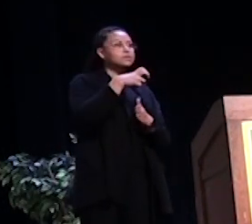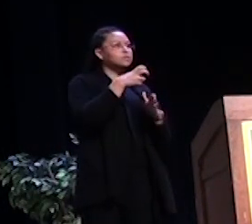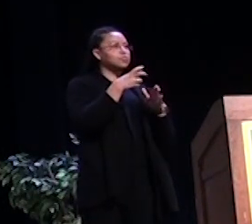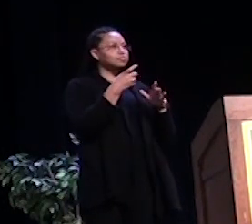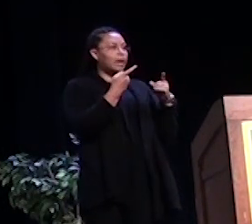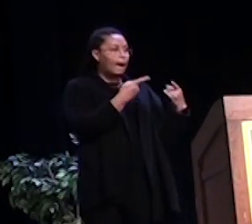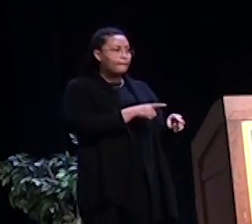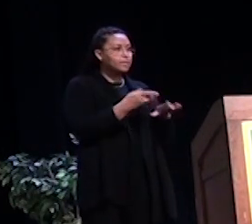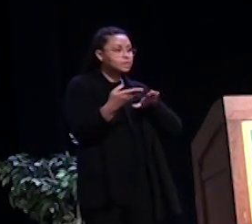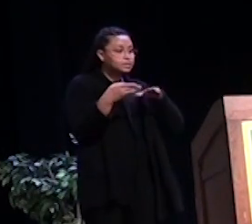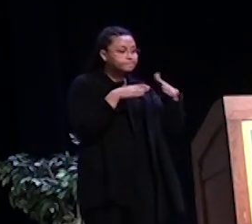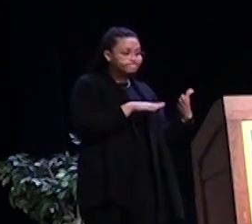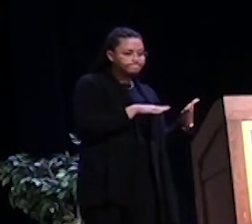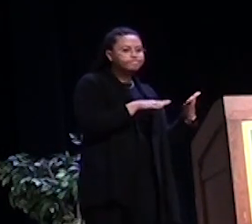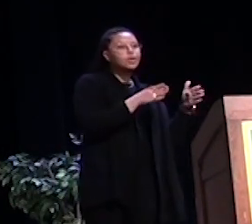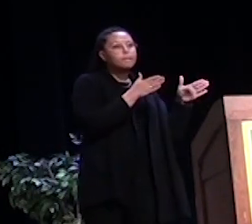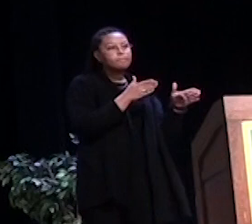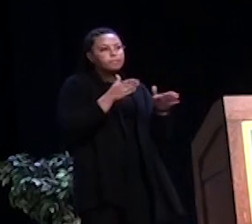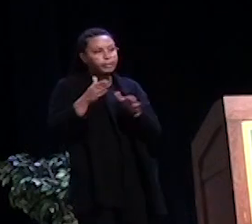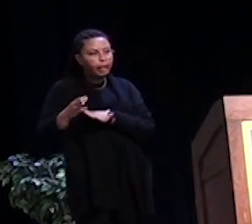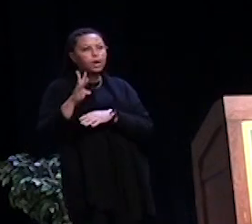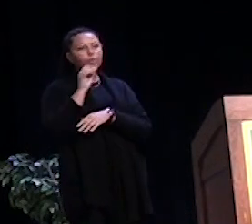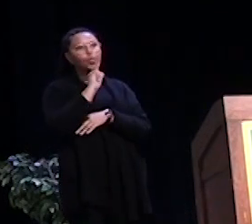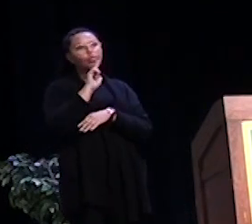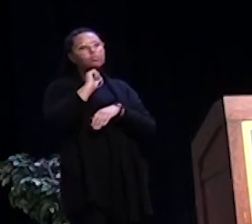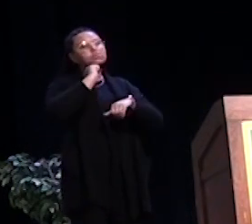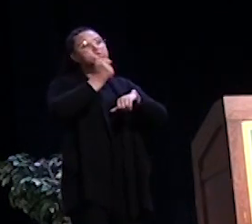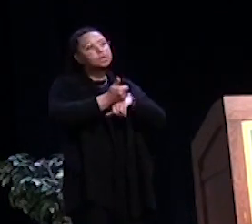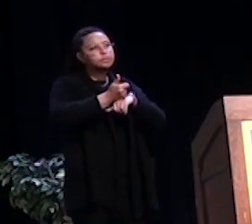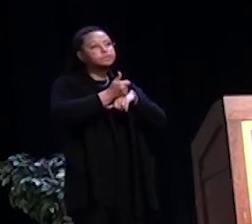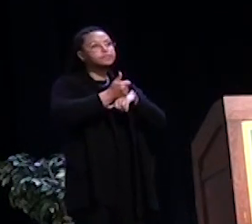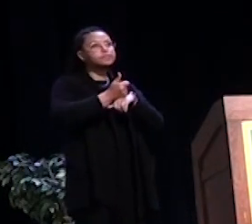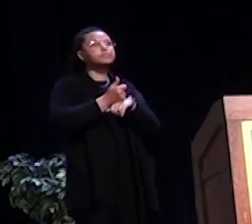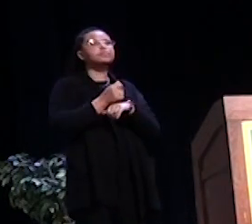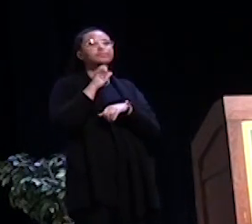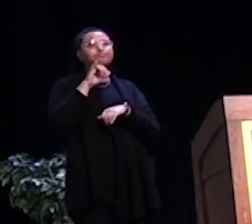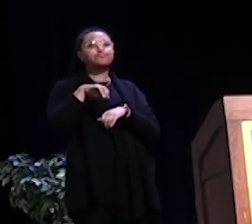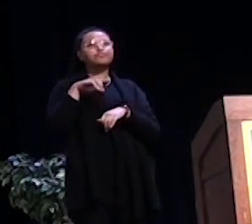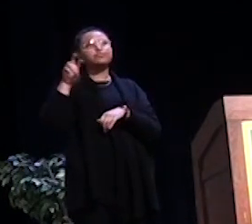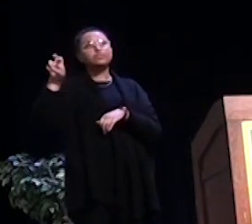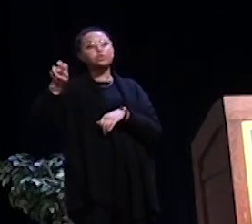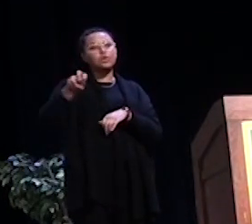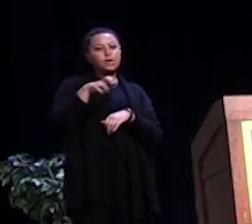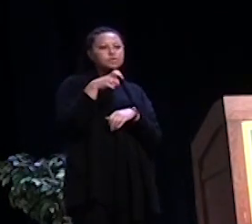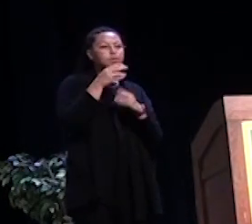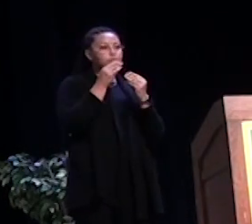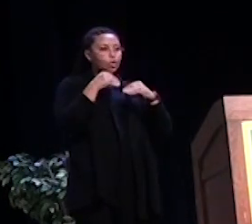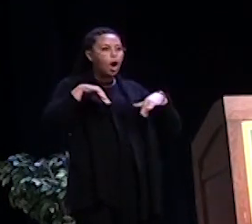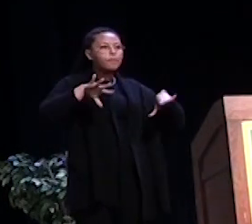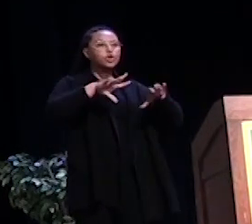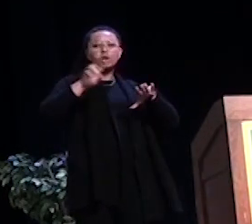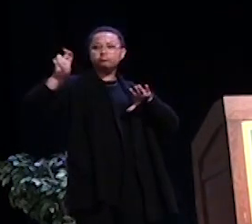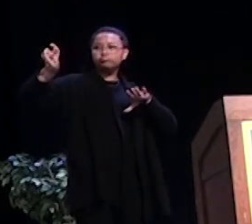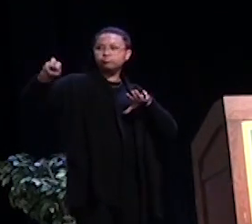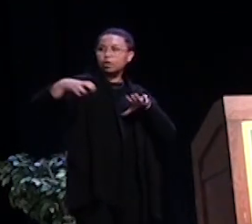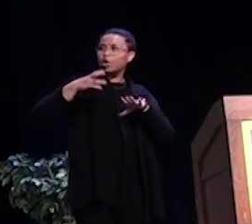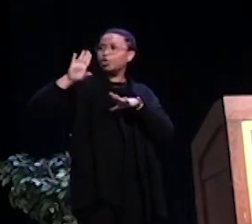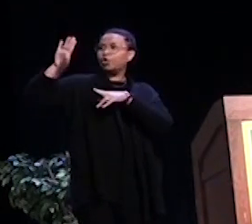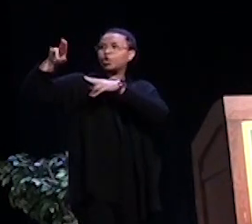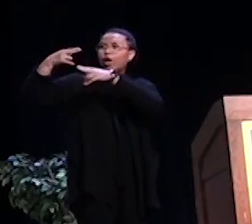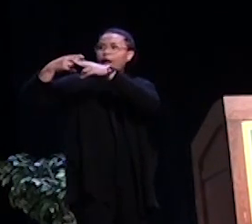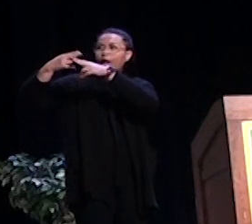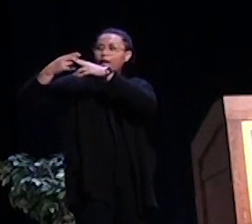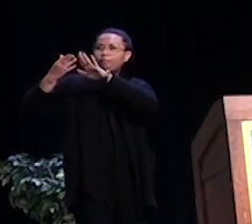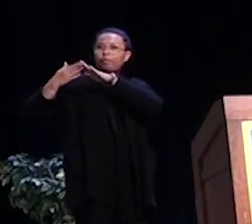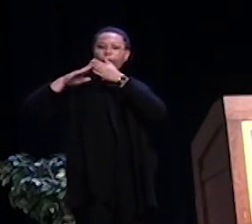Wills are expensive. The next less expensive thing is a transfer on death deed, which just transfers the property. So those are